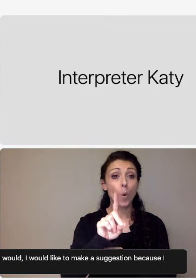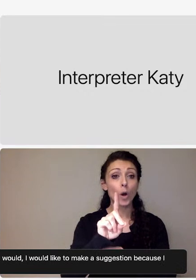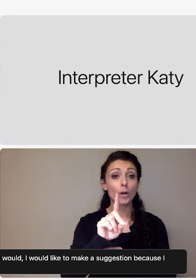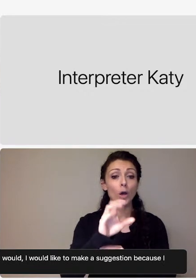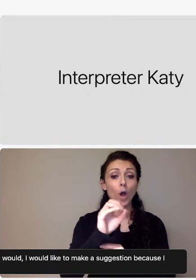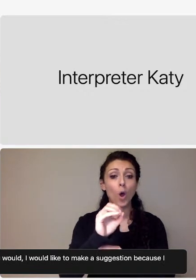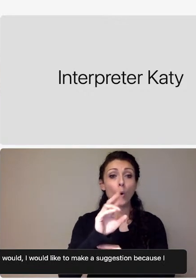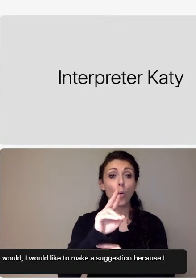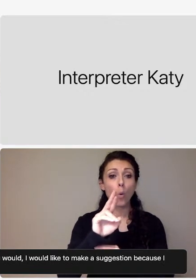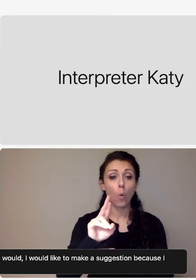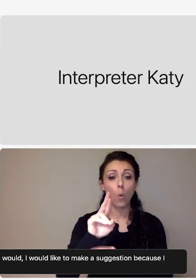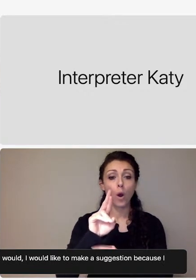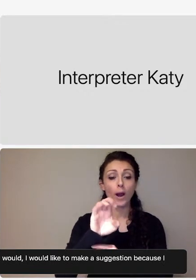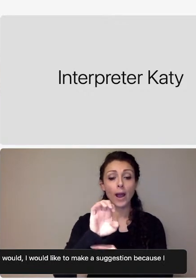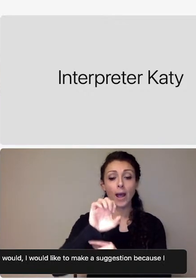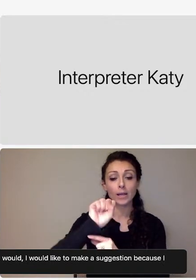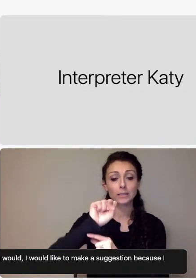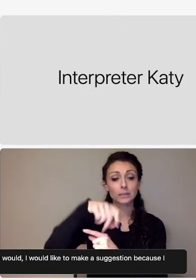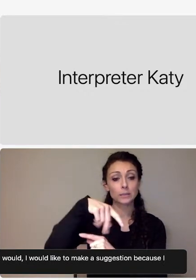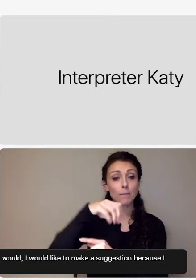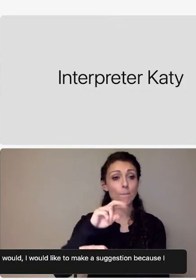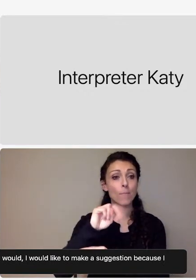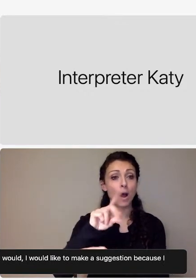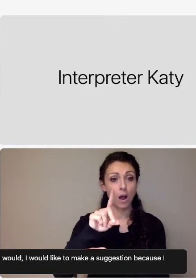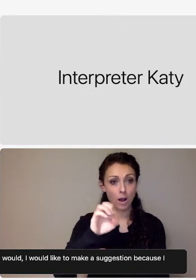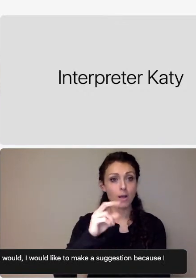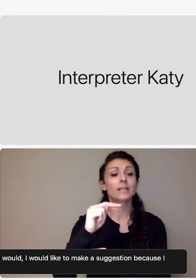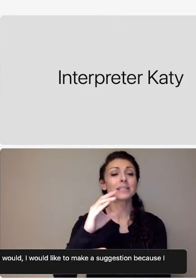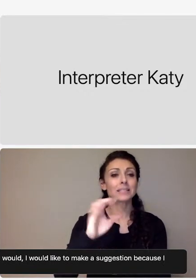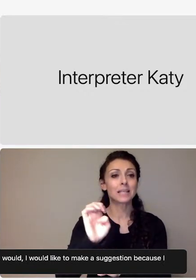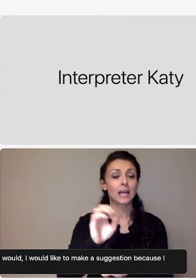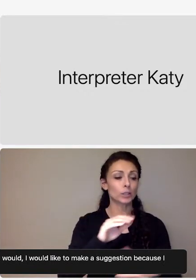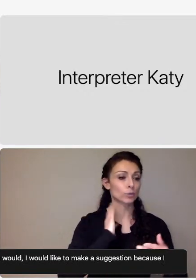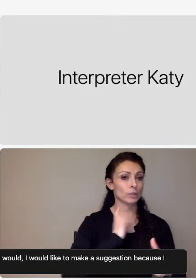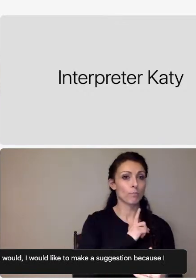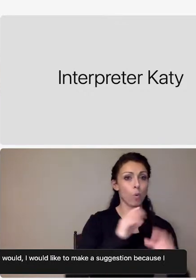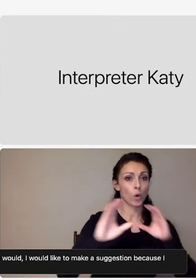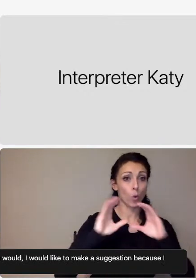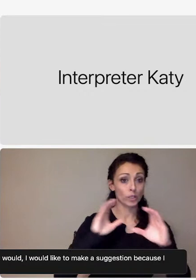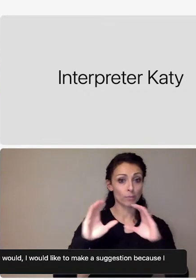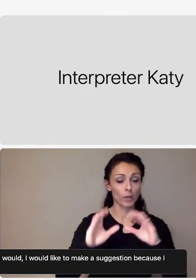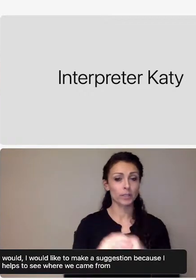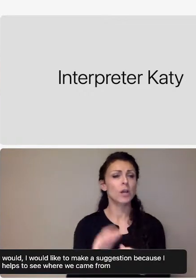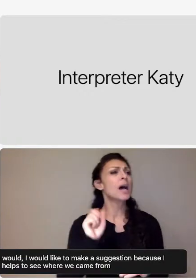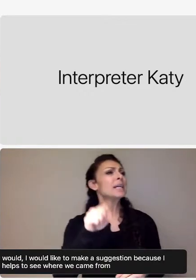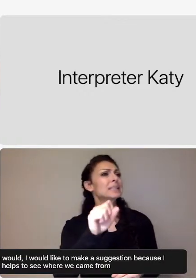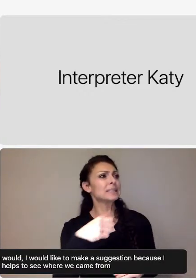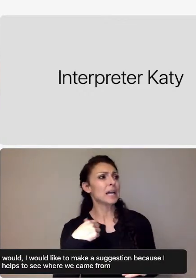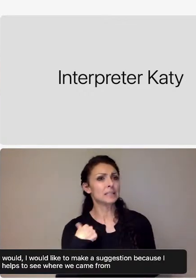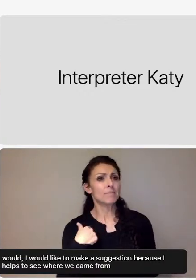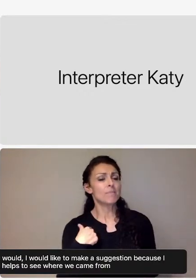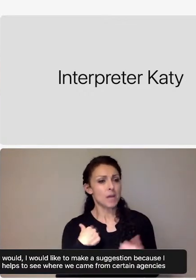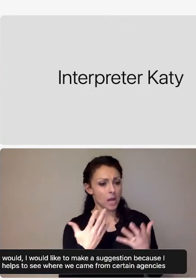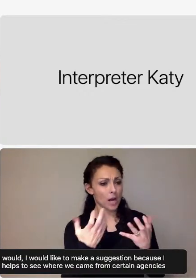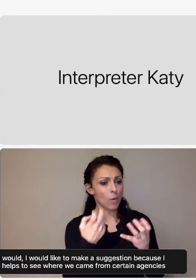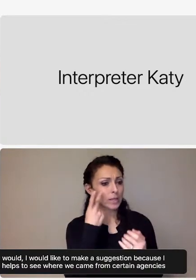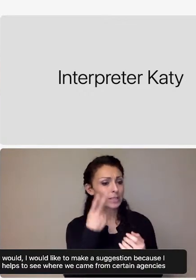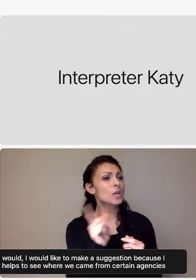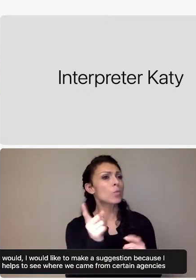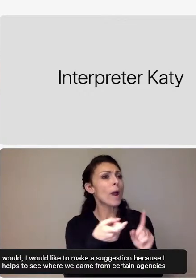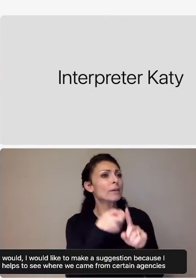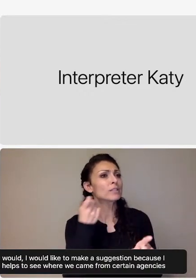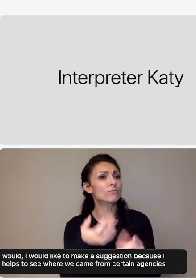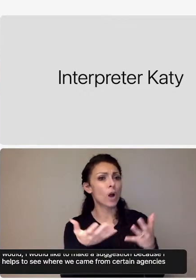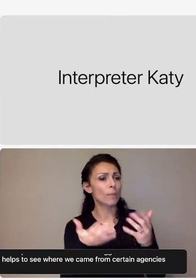projections um are helpful prospectively but it also helps to see where we came from and certain agencies that i've worked with you